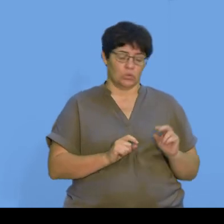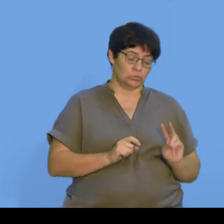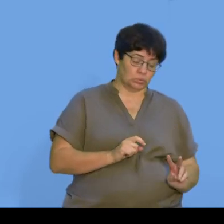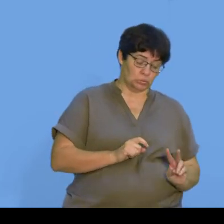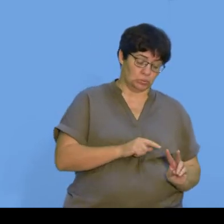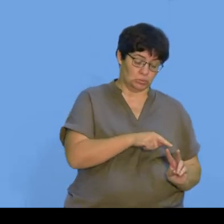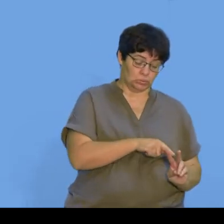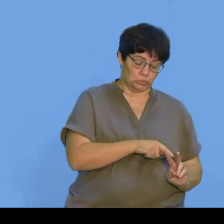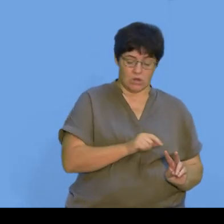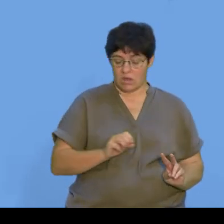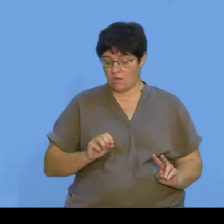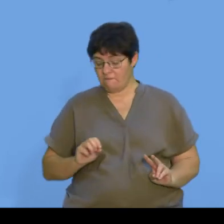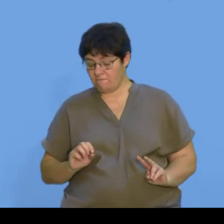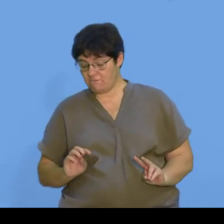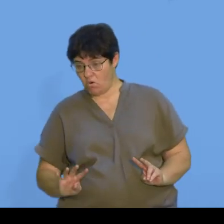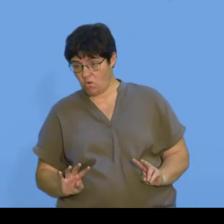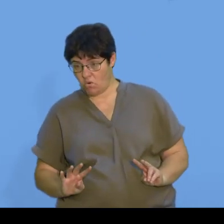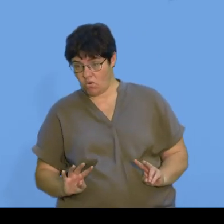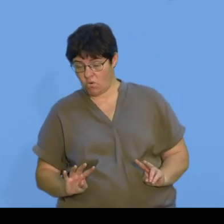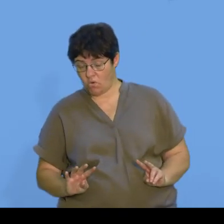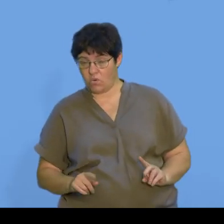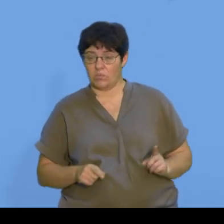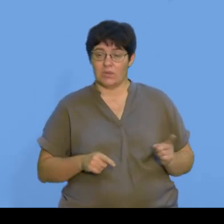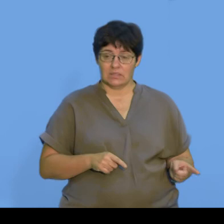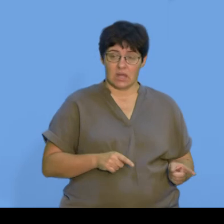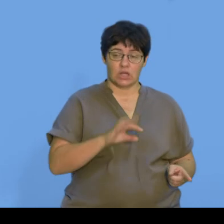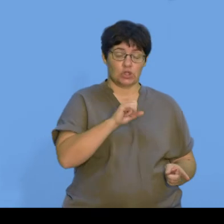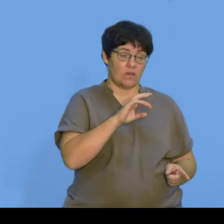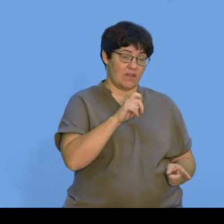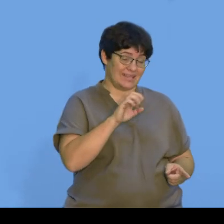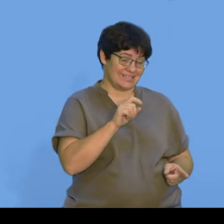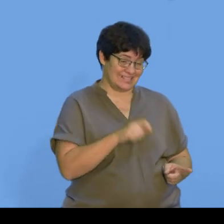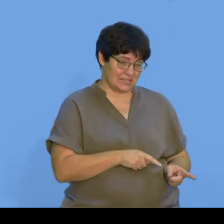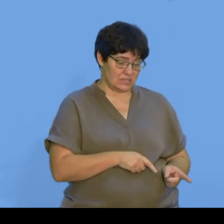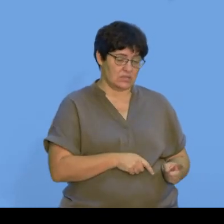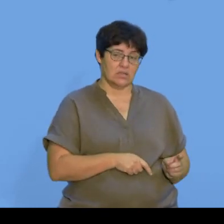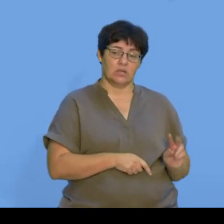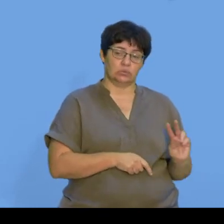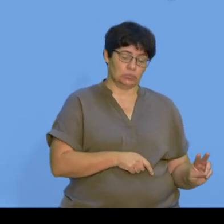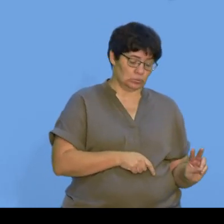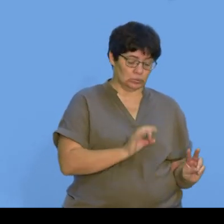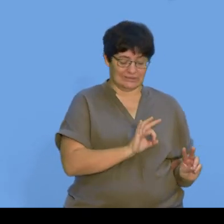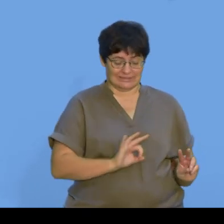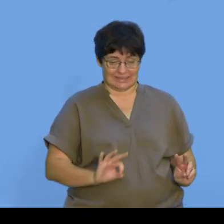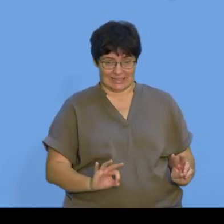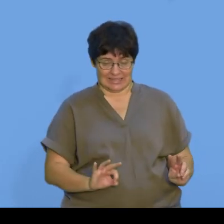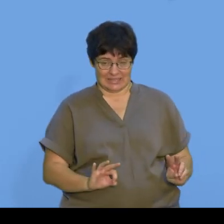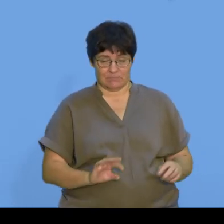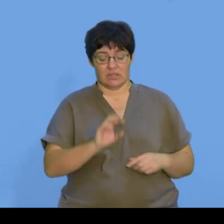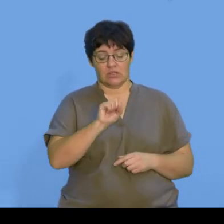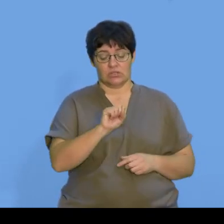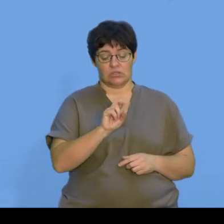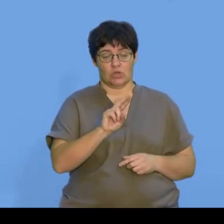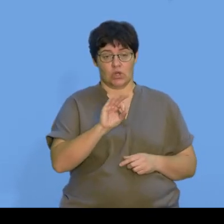2:4 for sodium to oxygen ratio, while in the sulfite is 2:3. So this is a